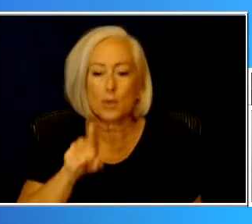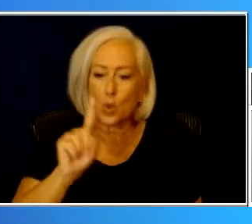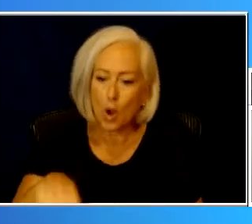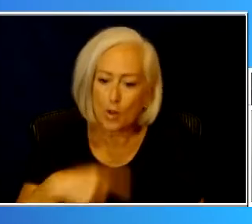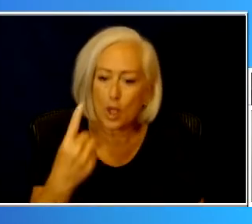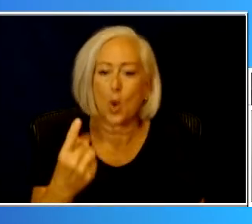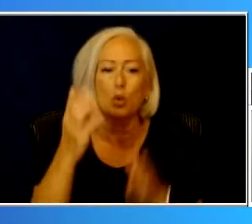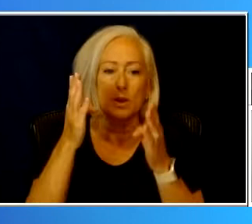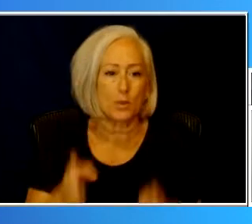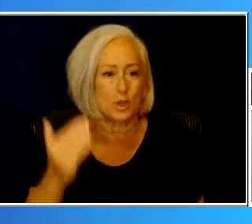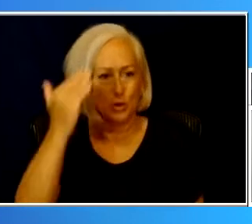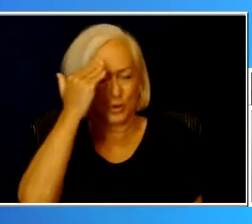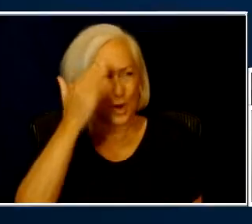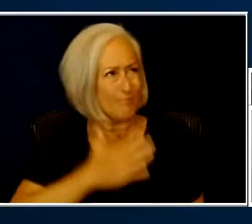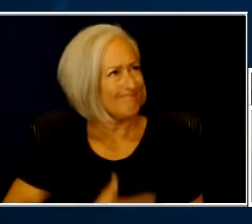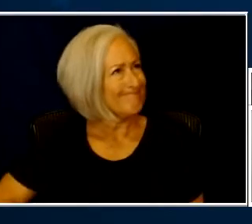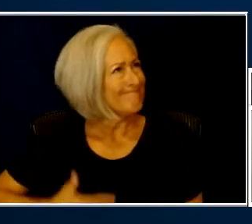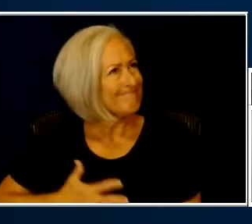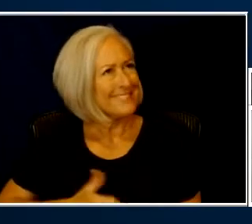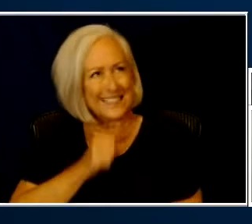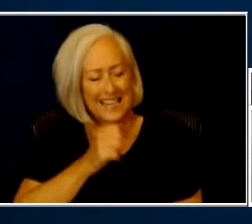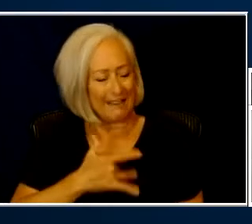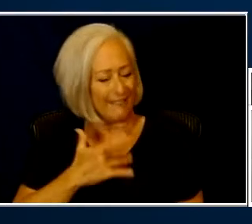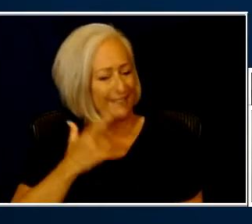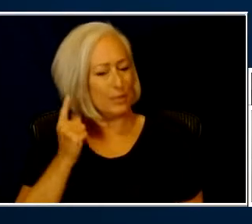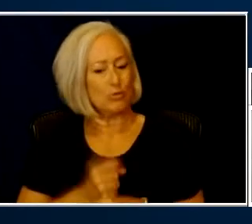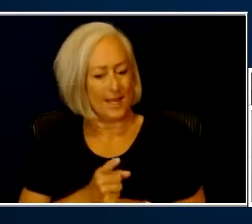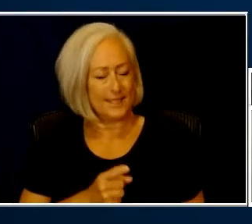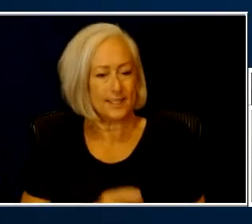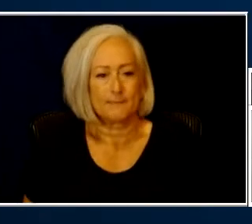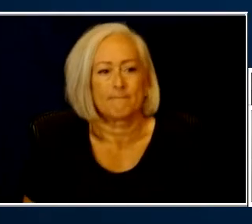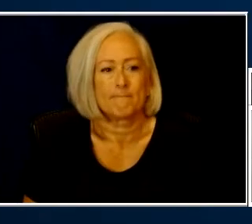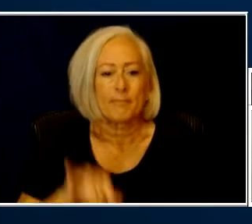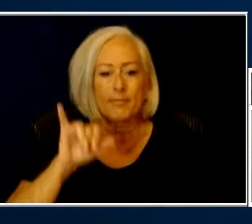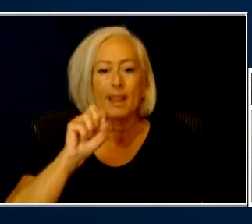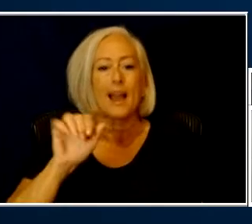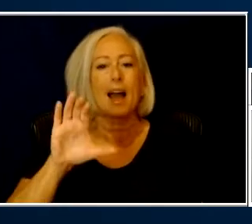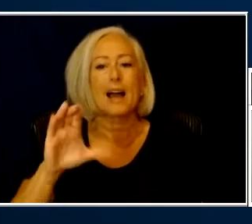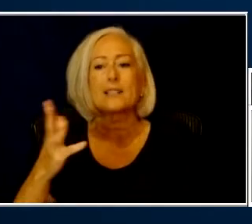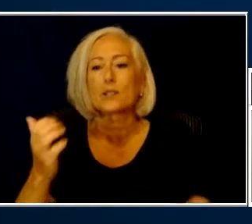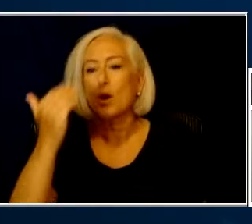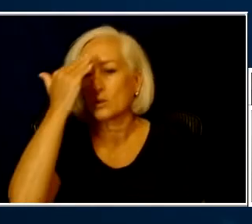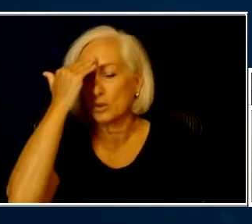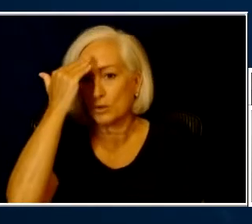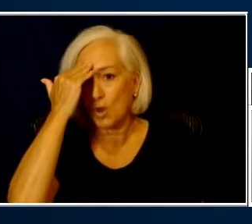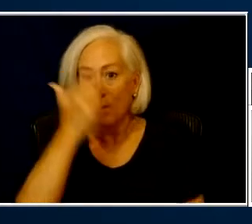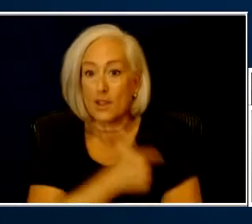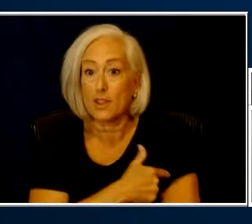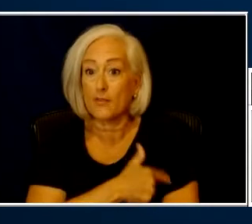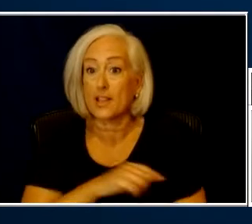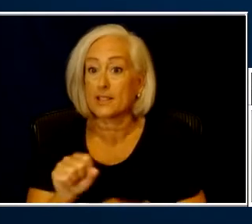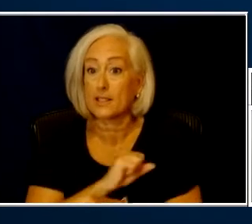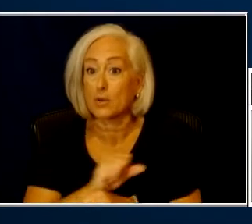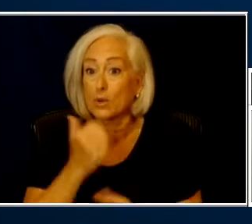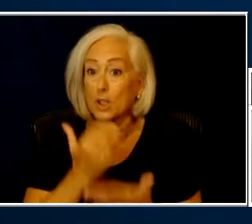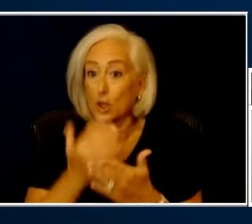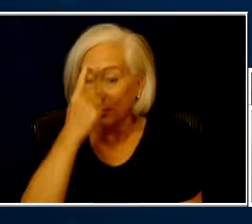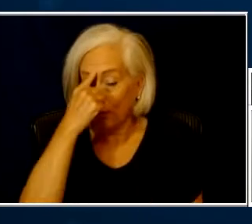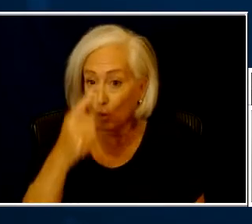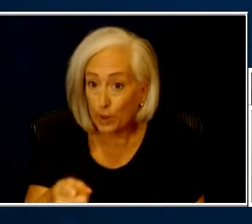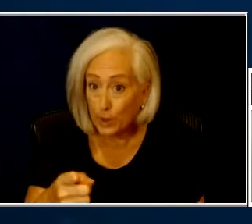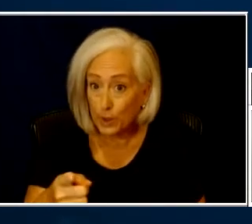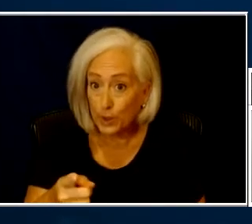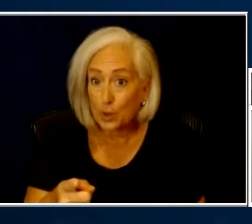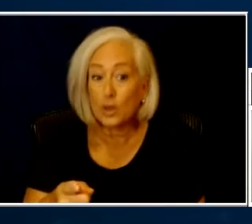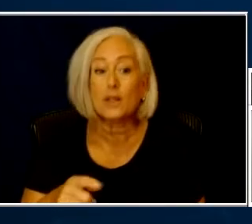this is not right. Isaac has a question. Holly, for you, is the vaccine working well for you? Were you vaccinated, and how was going through this